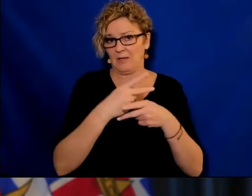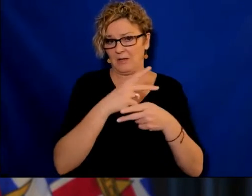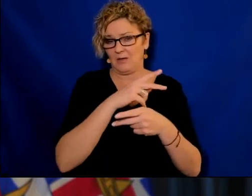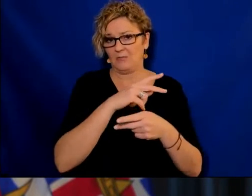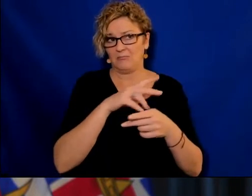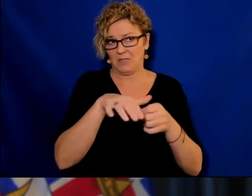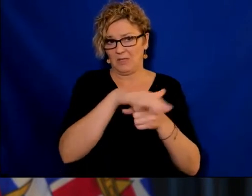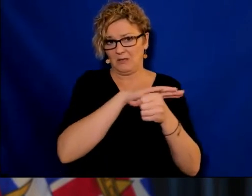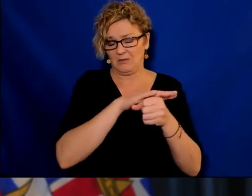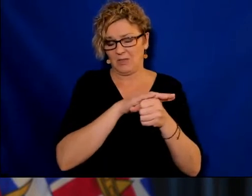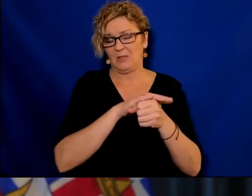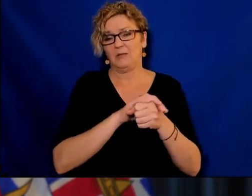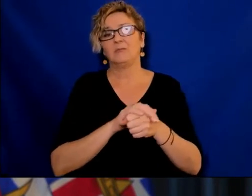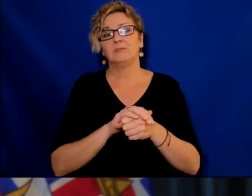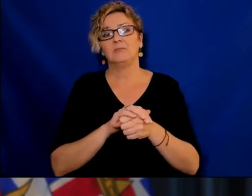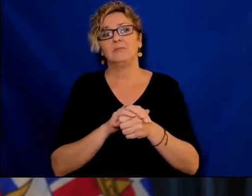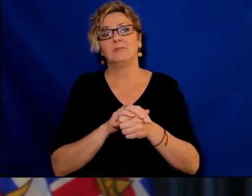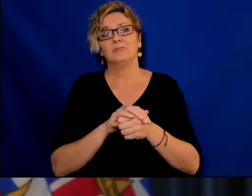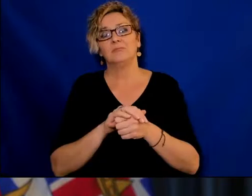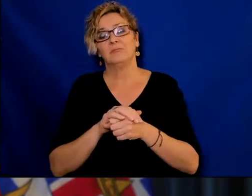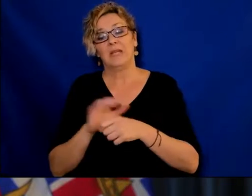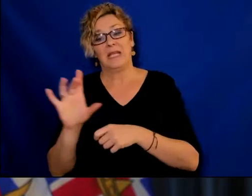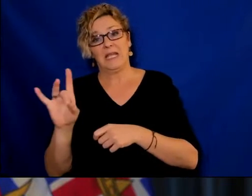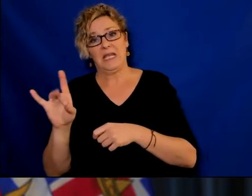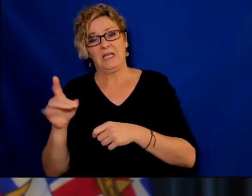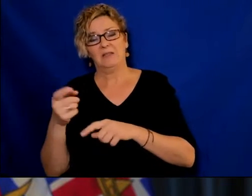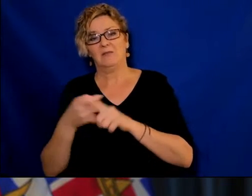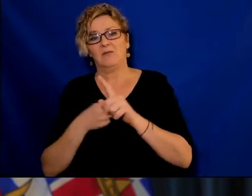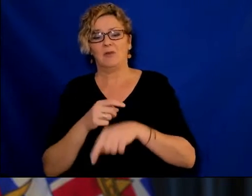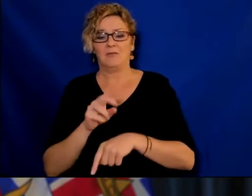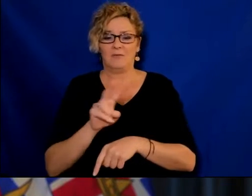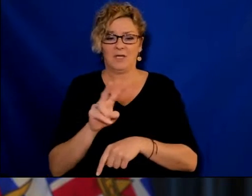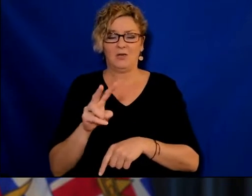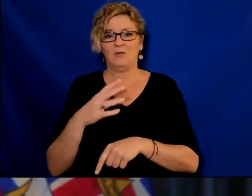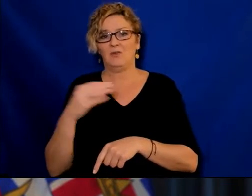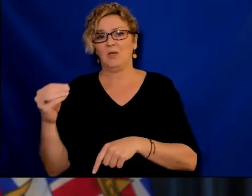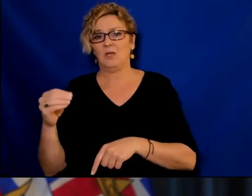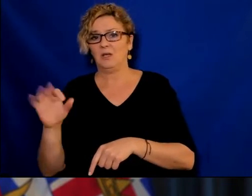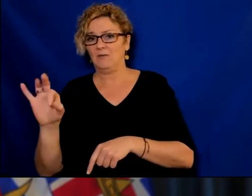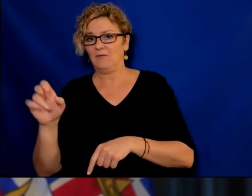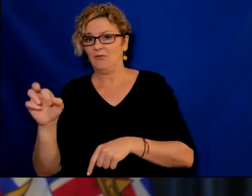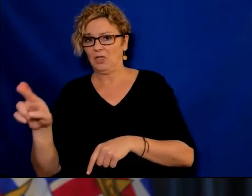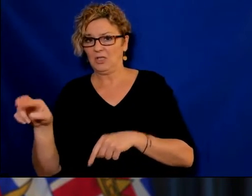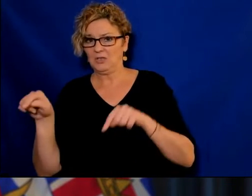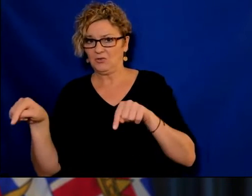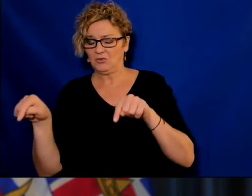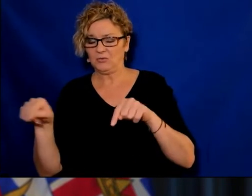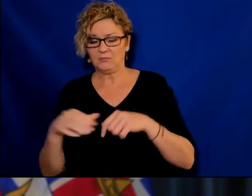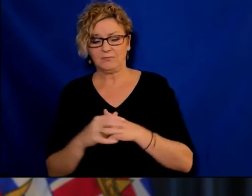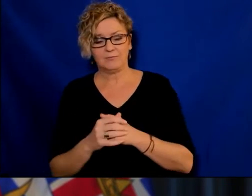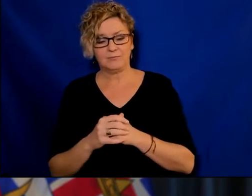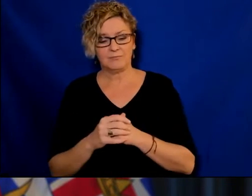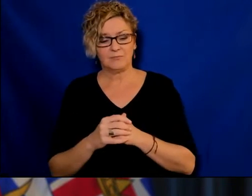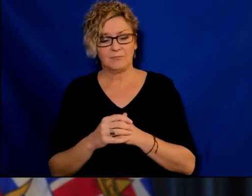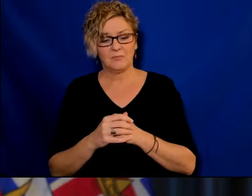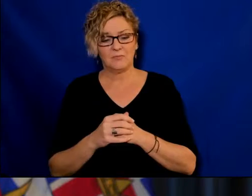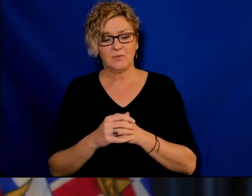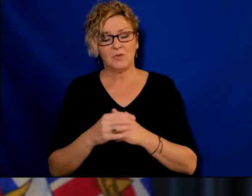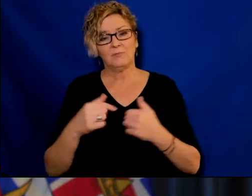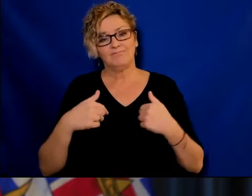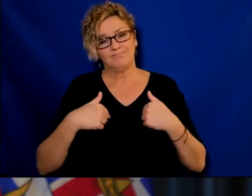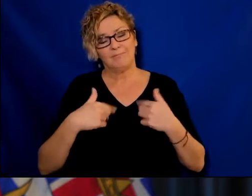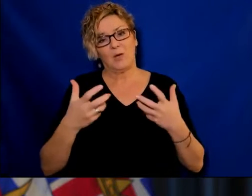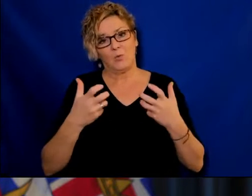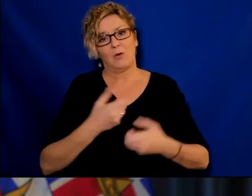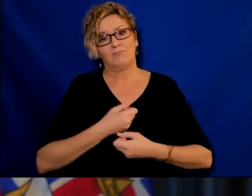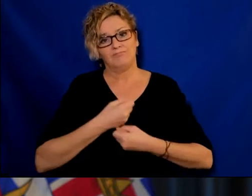affect communities across BC. And on behalf of the government, I think everyone in BC, we want to pass on our thoughts at this very difficult